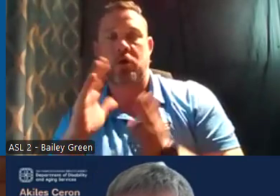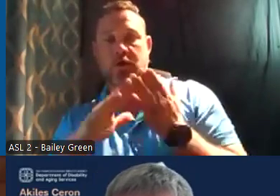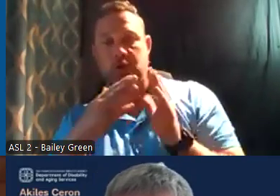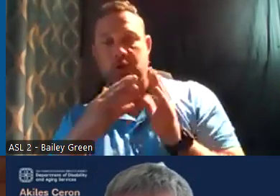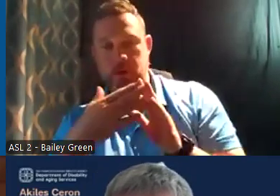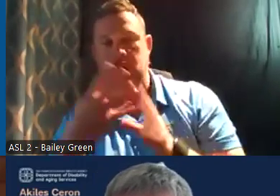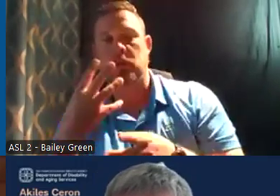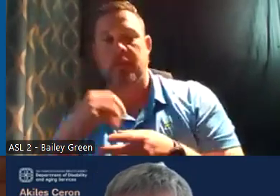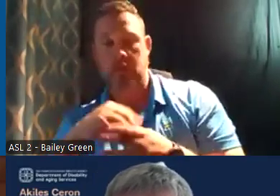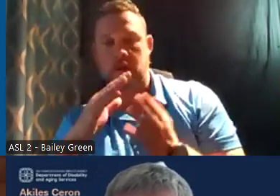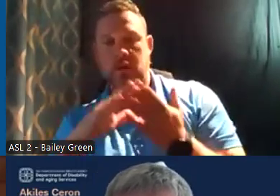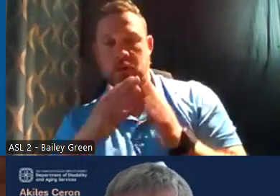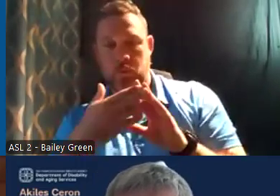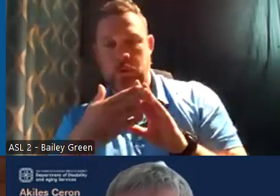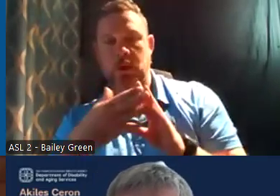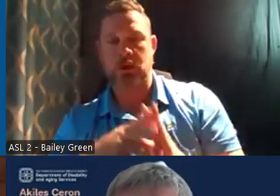within communities.